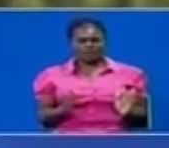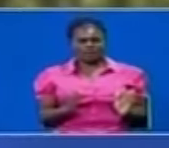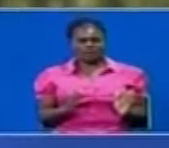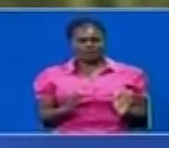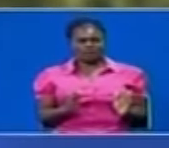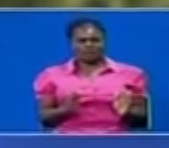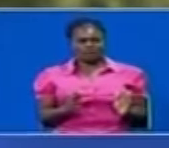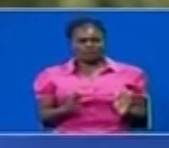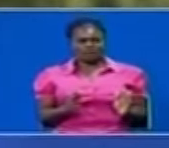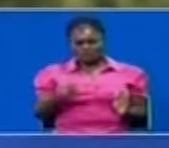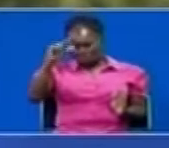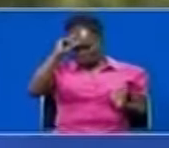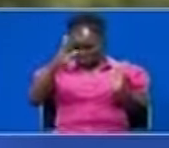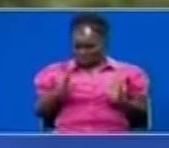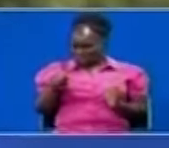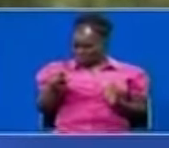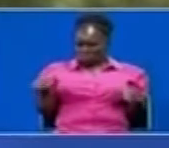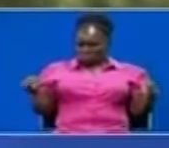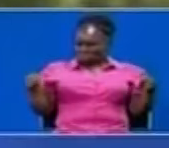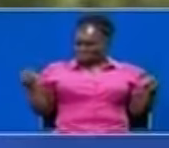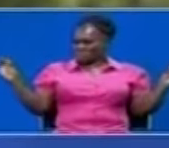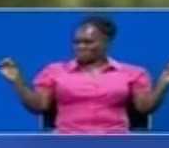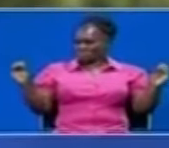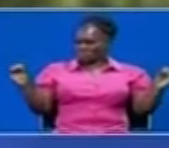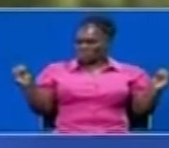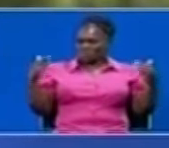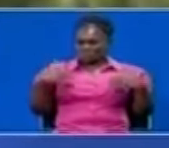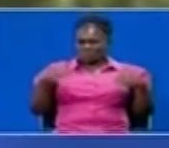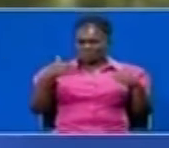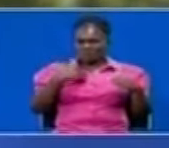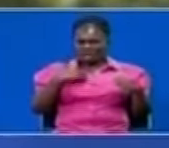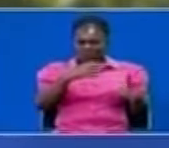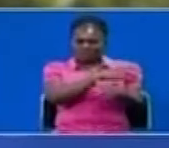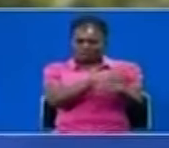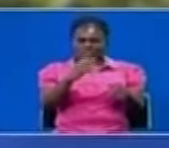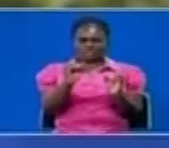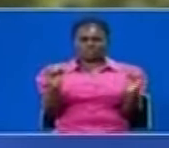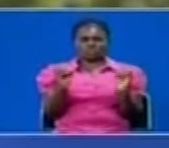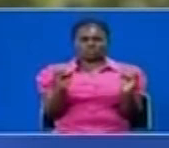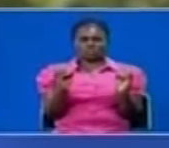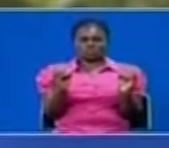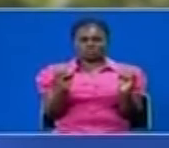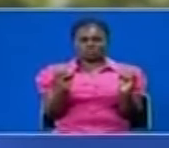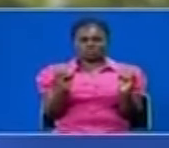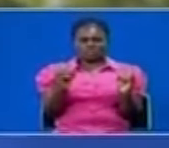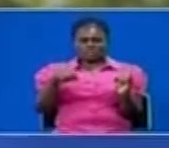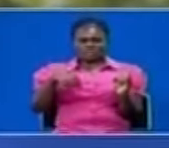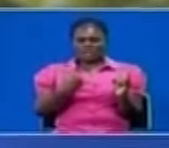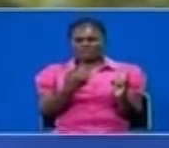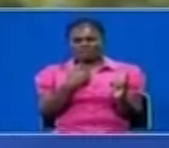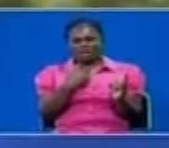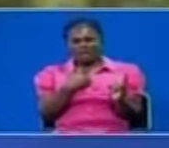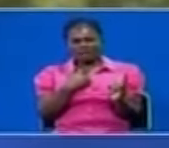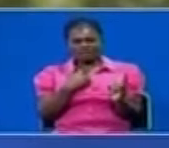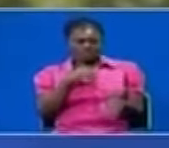Mvurya bana, mambo ni sawa. Usibabaishwe na watu hawana capacity. Na lakini sikizi kuna evening